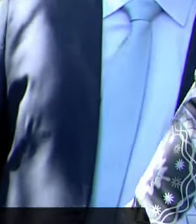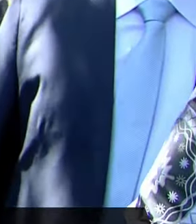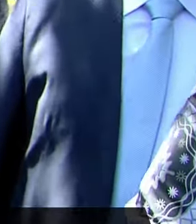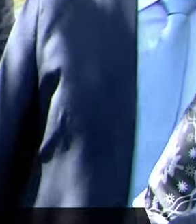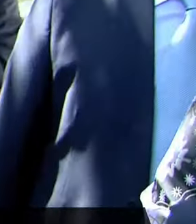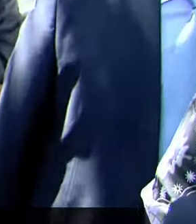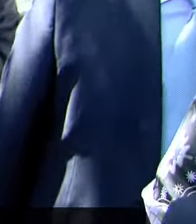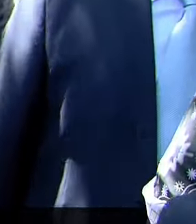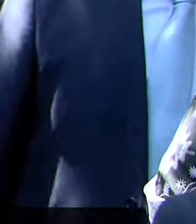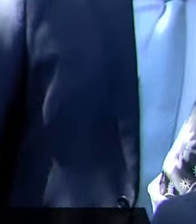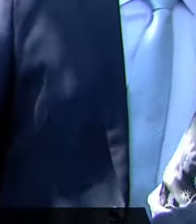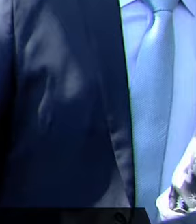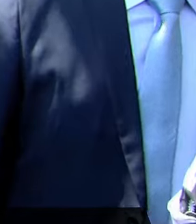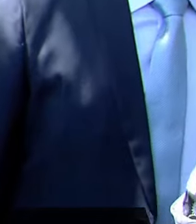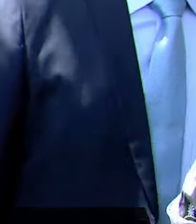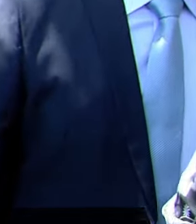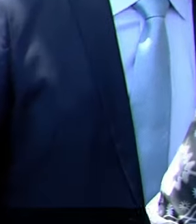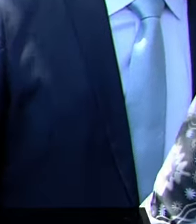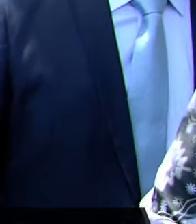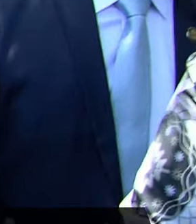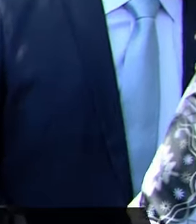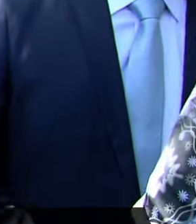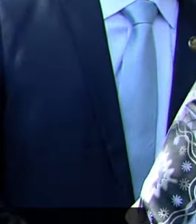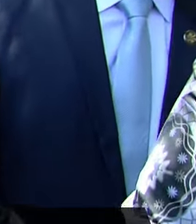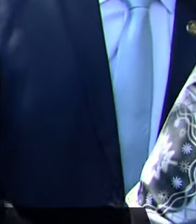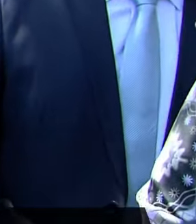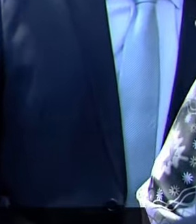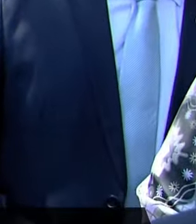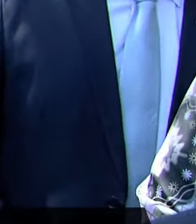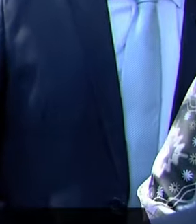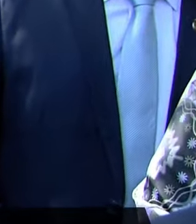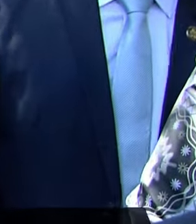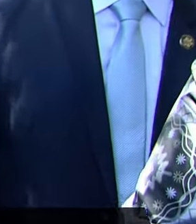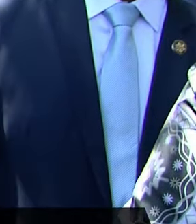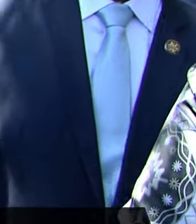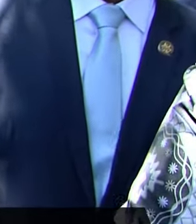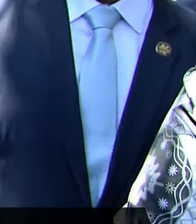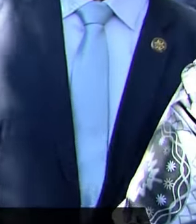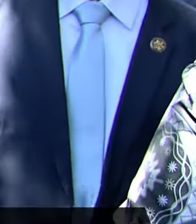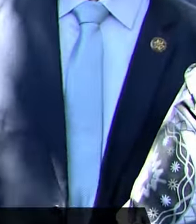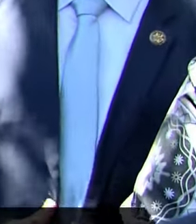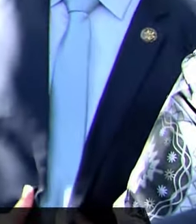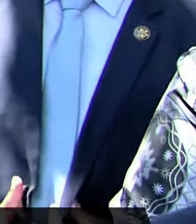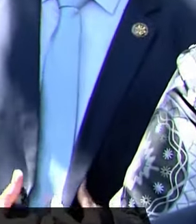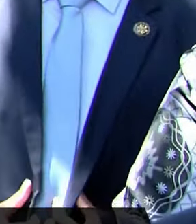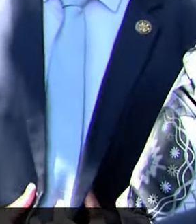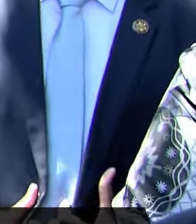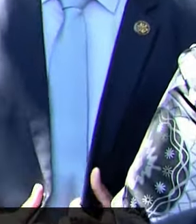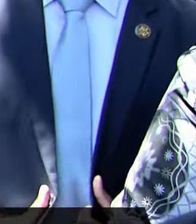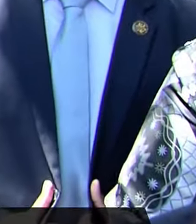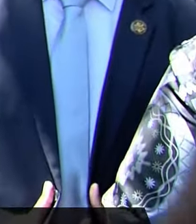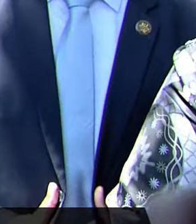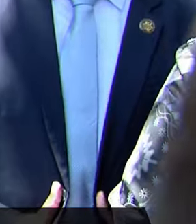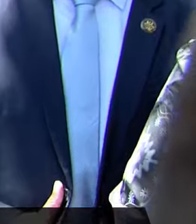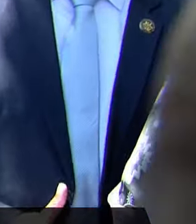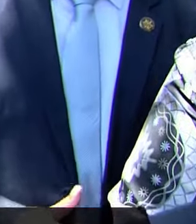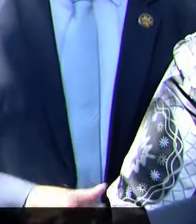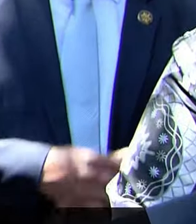know. So do you think there's sufficient willingness and preparedness to deal with some of the